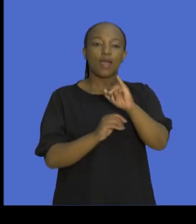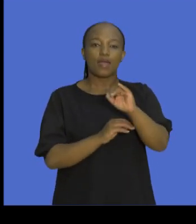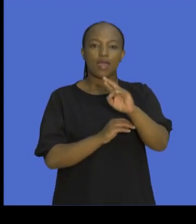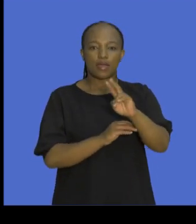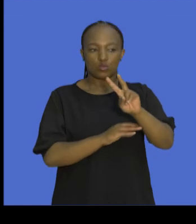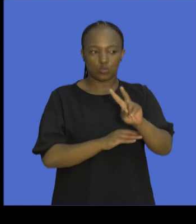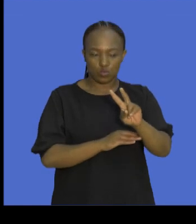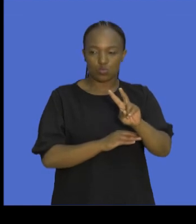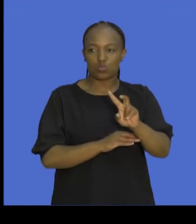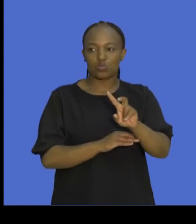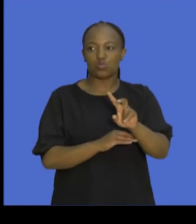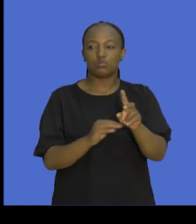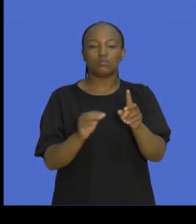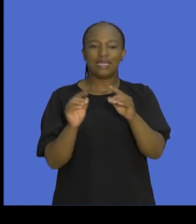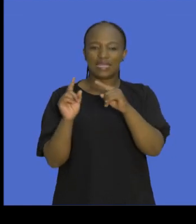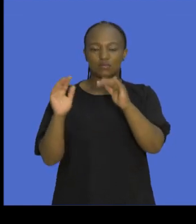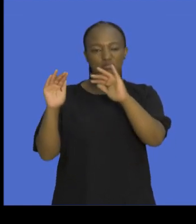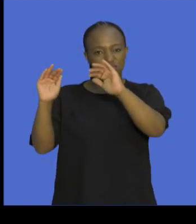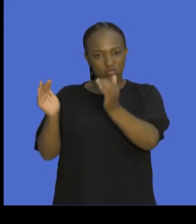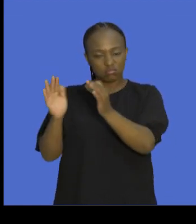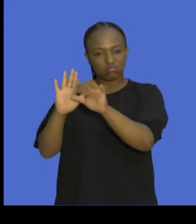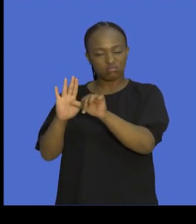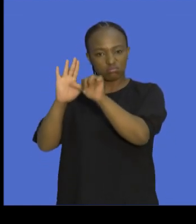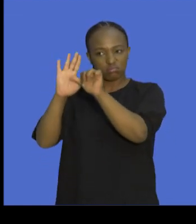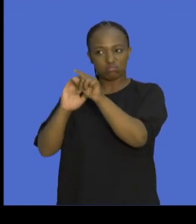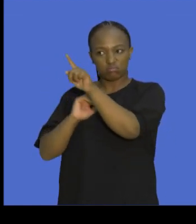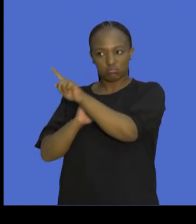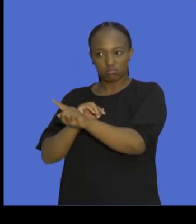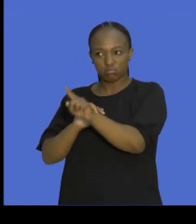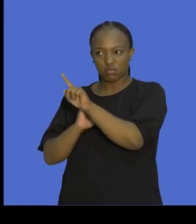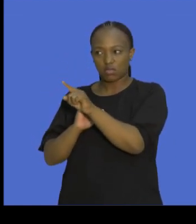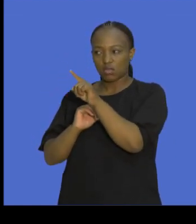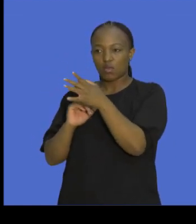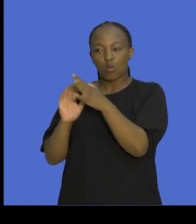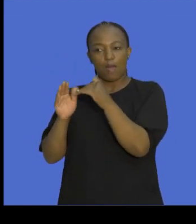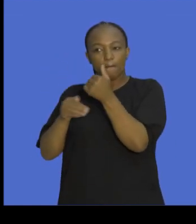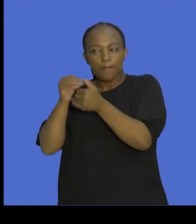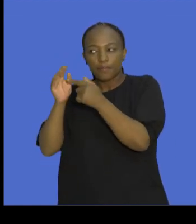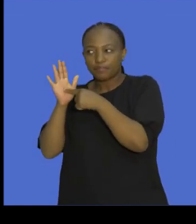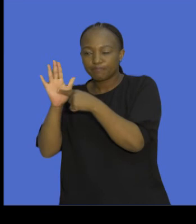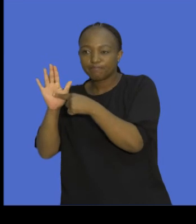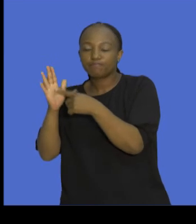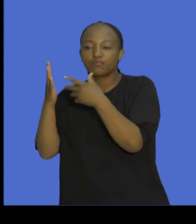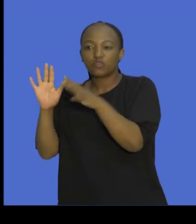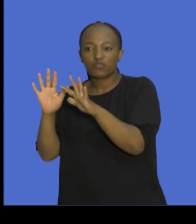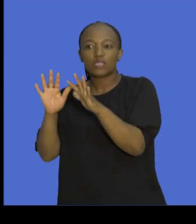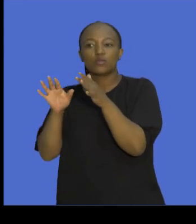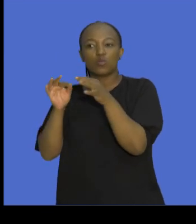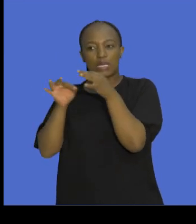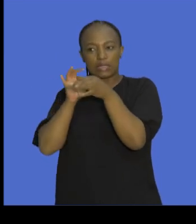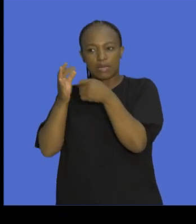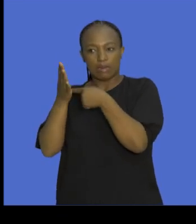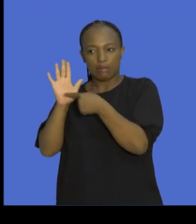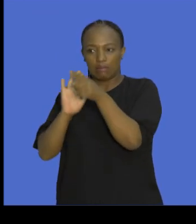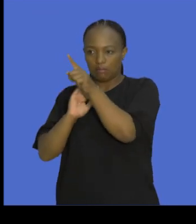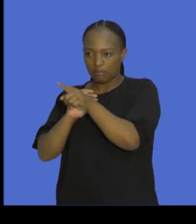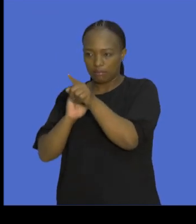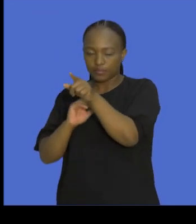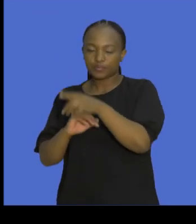number 2. Okay, so this is the main thing about this parallel circuit that we've